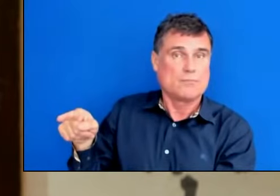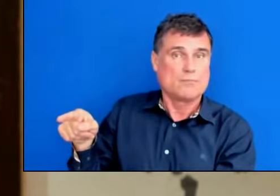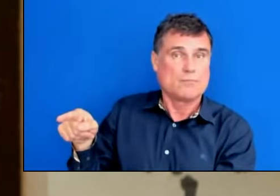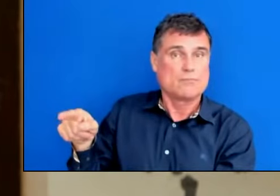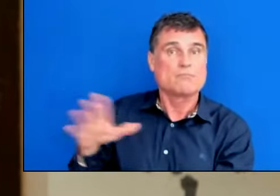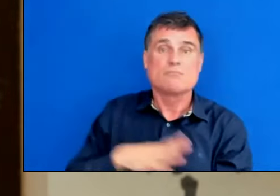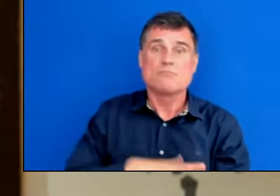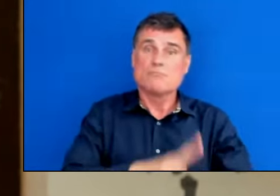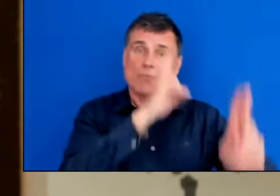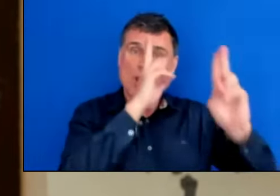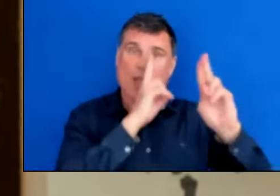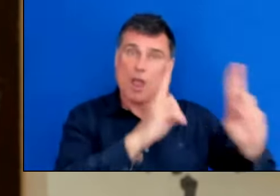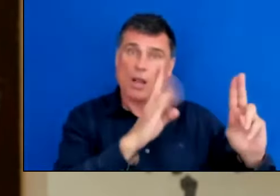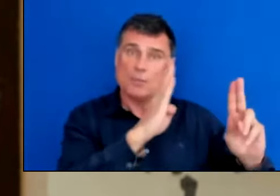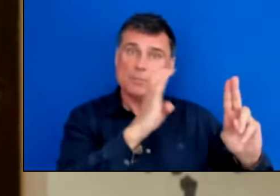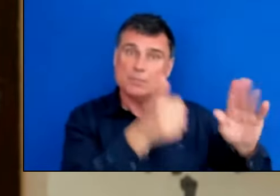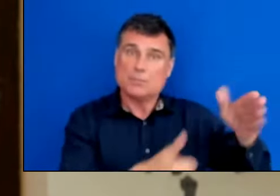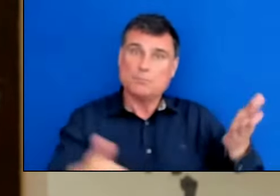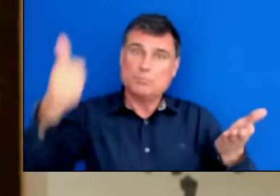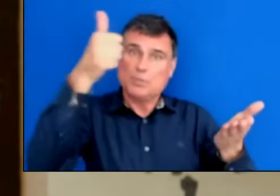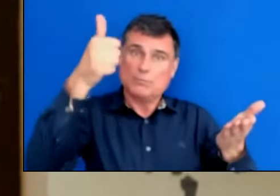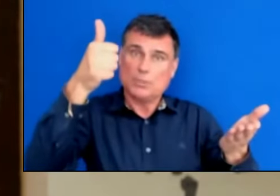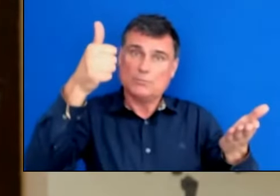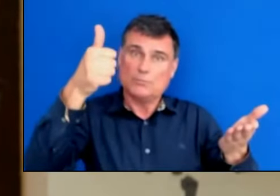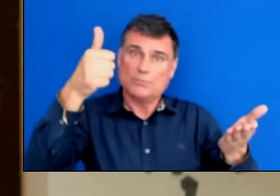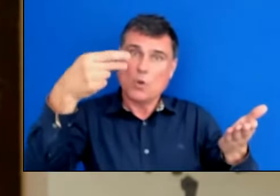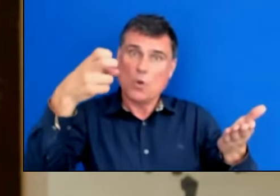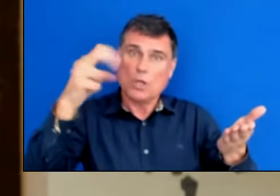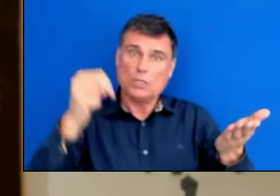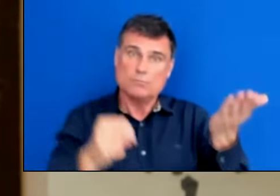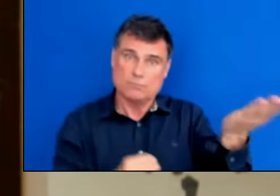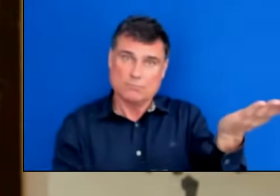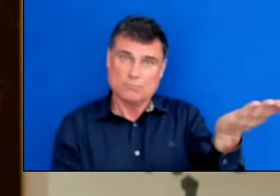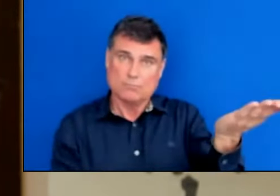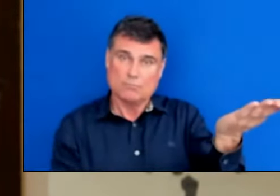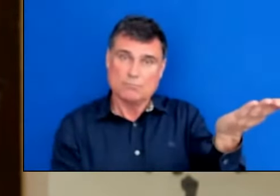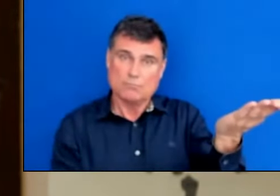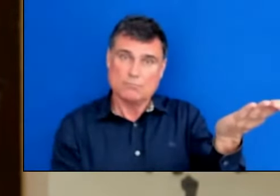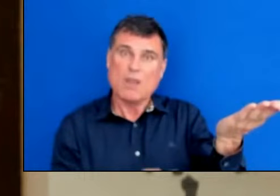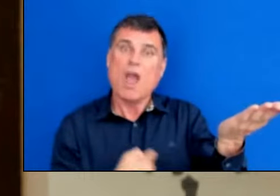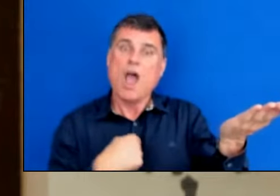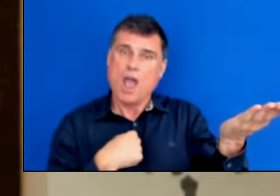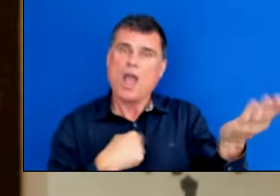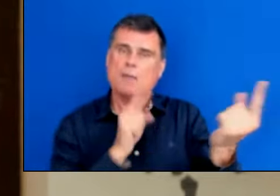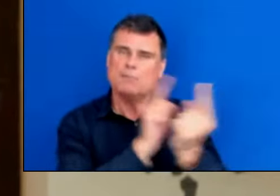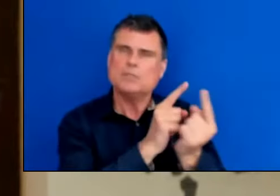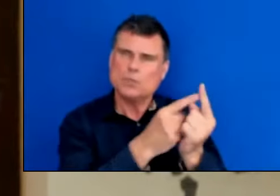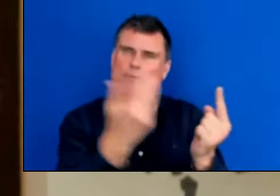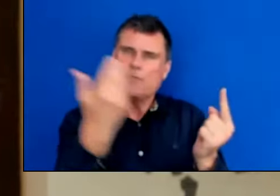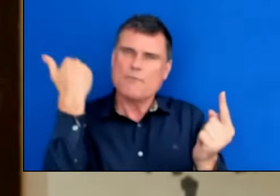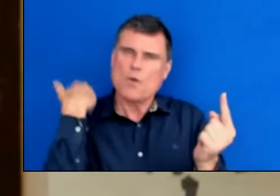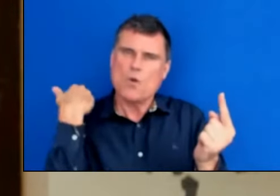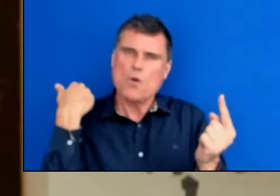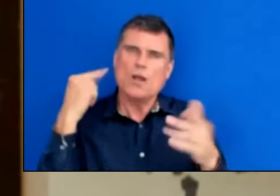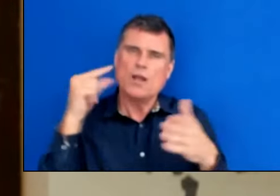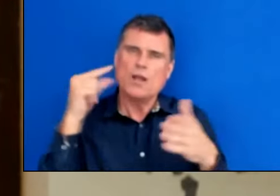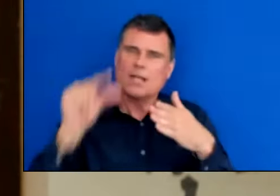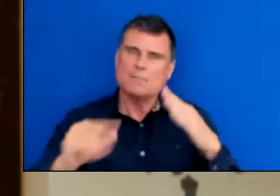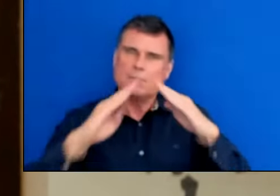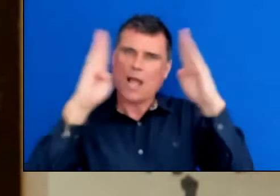Honorable Premier of British Columbia, Mr. Horgan, I met you at Government